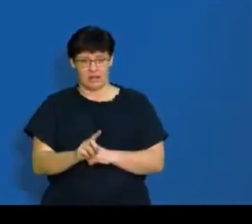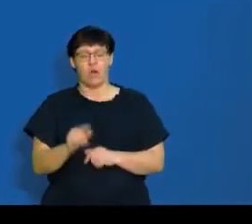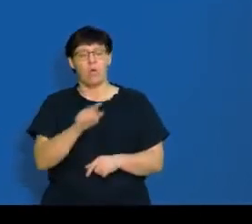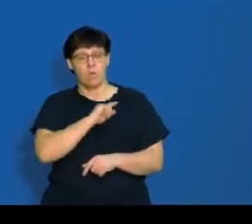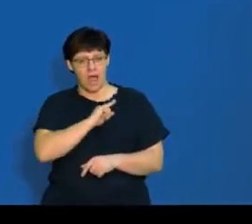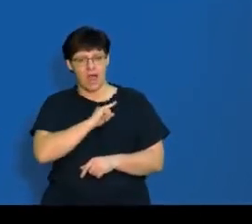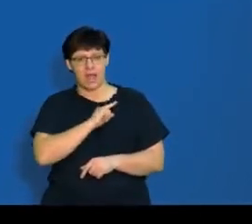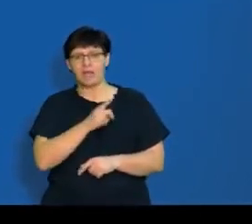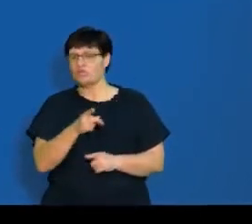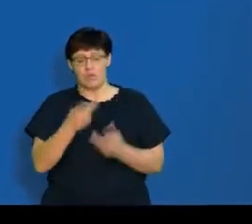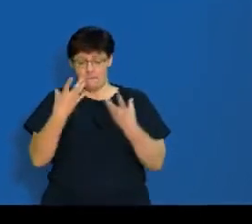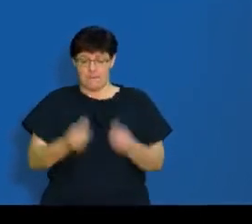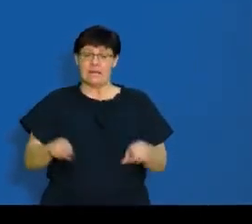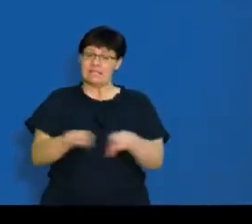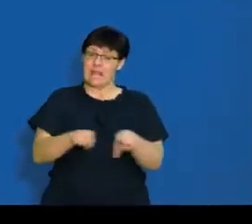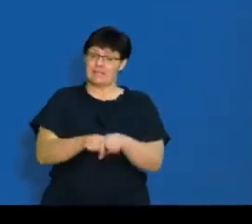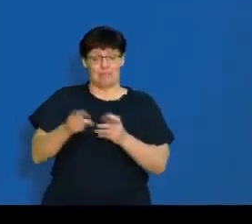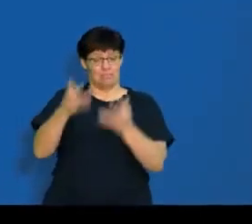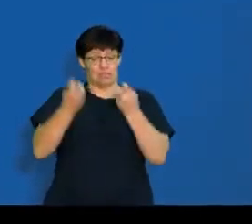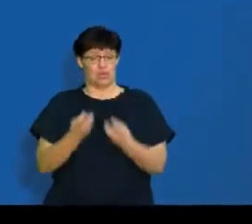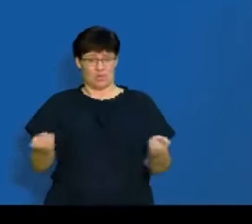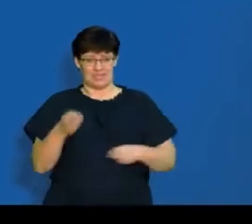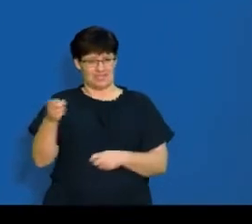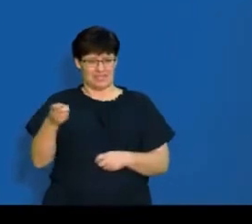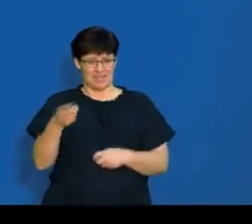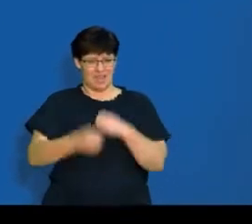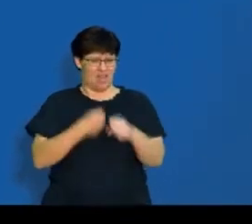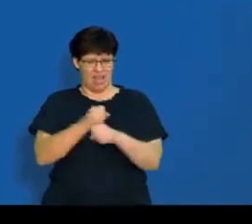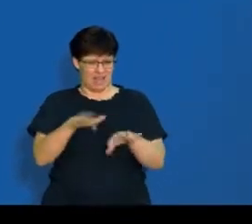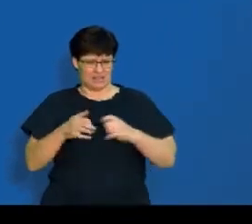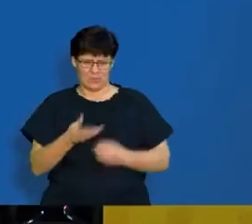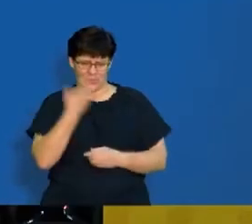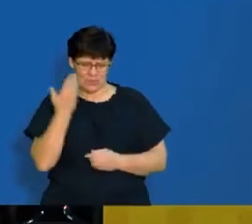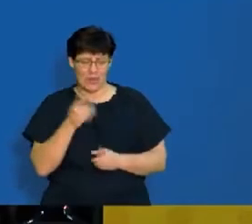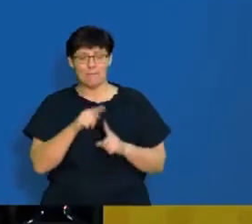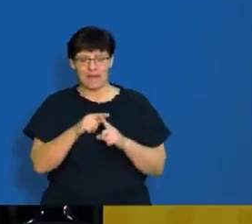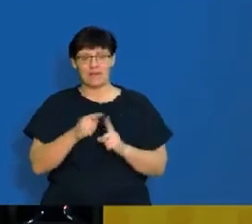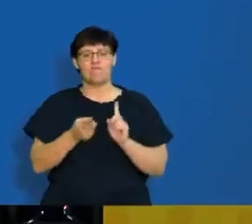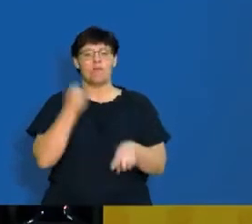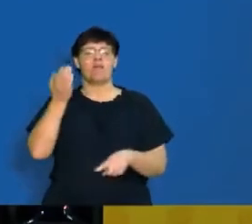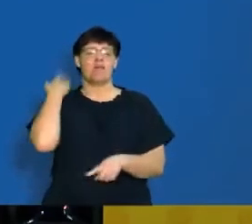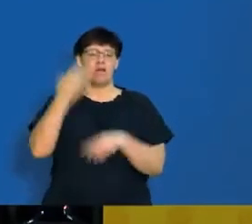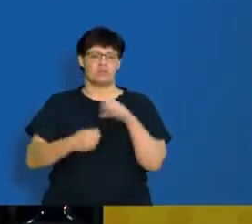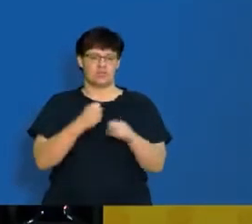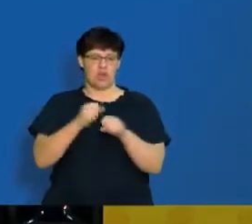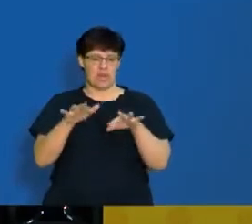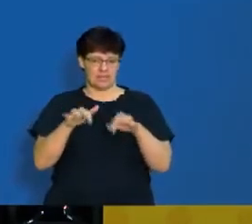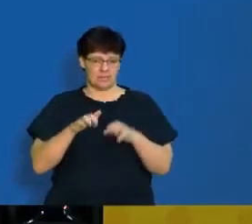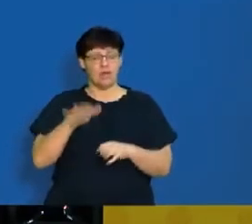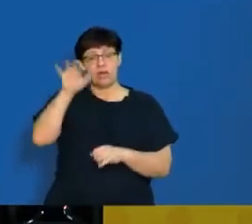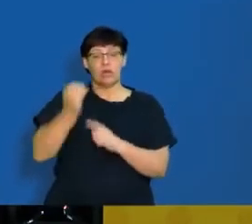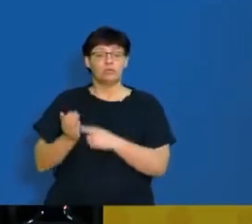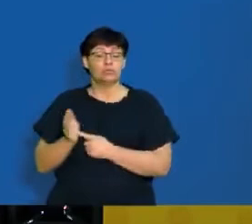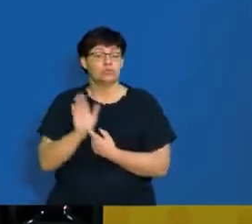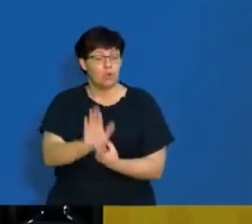chances are you are not going to get exactly the same source in this year's exam. This comes from last year's exam, but this is just to